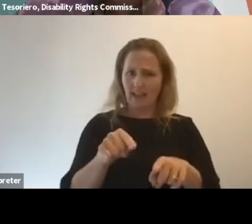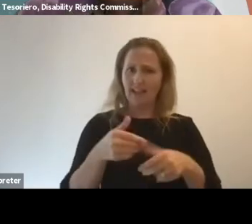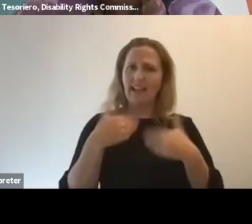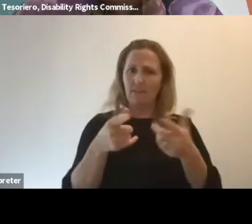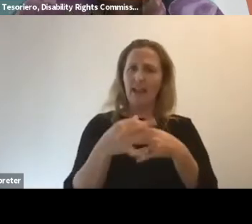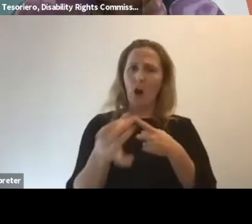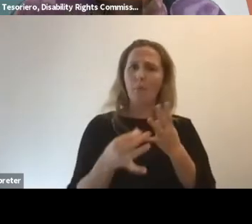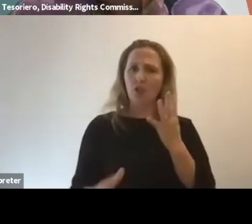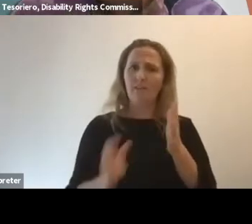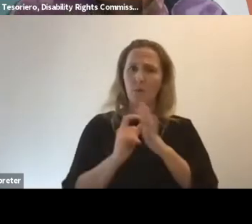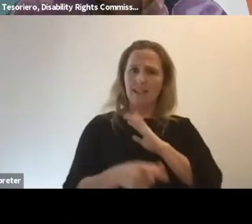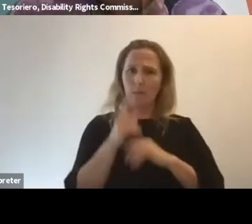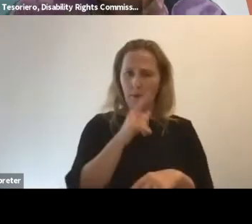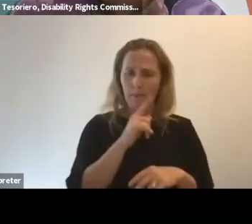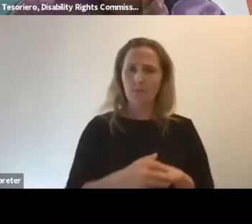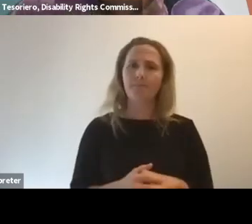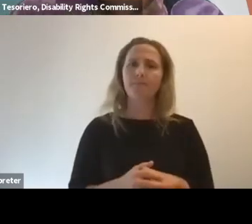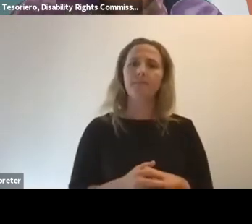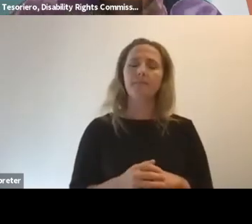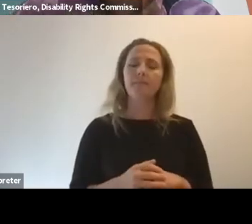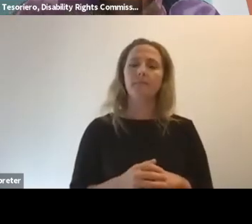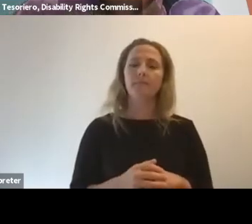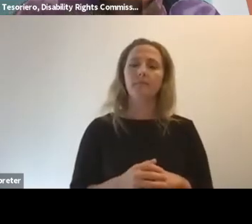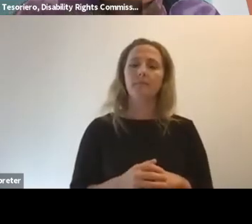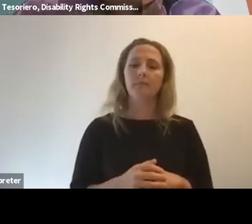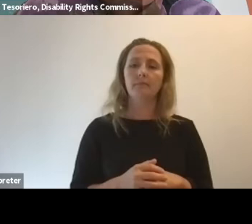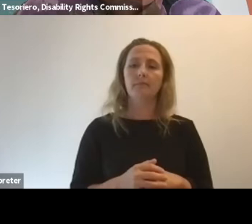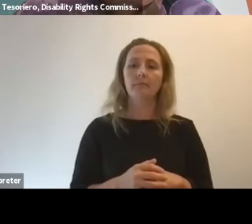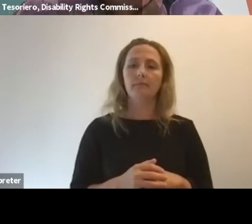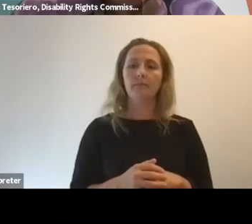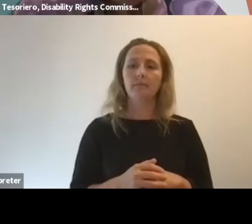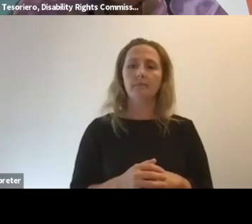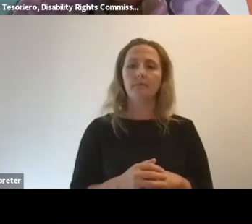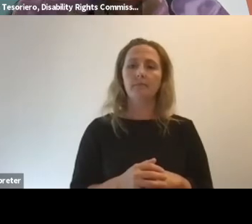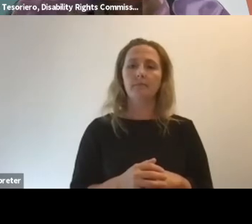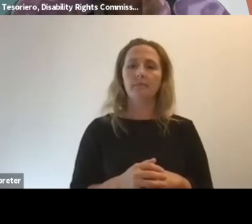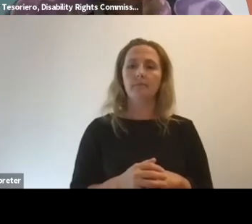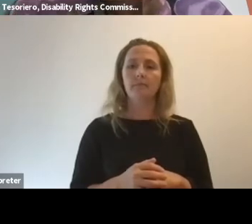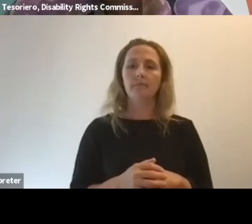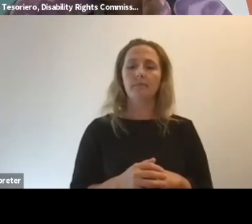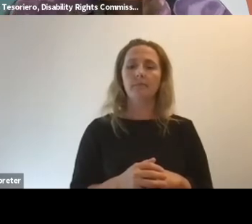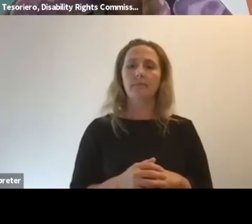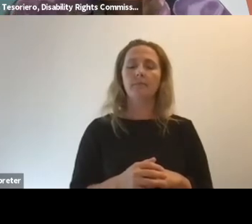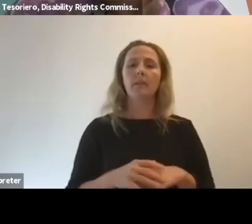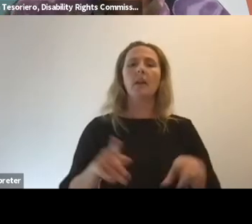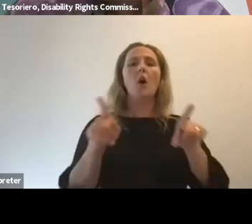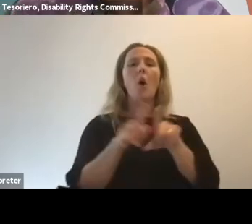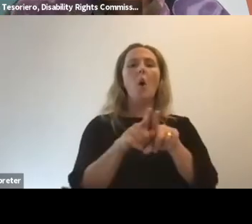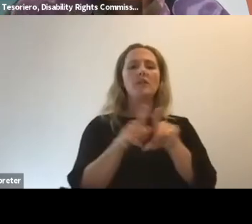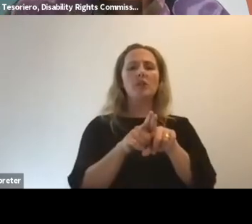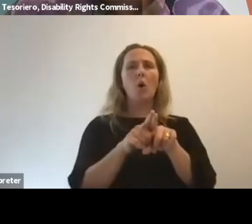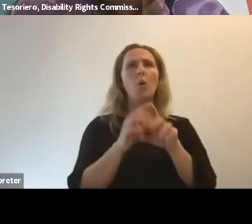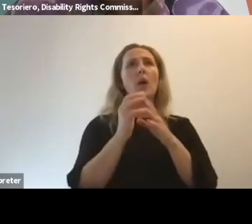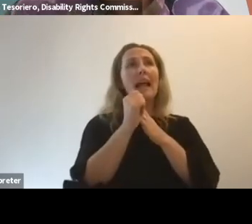you know, another really big leadership quality is around the being able to lead people during times